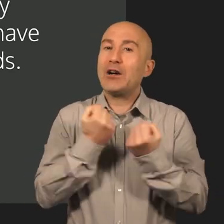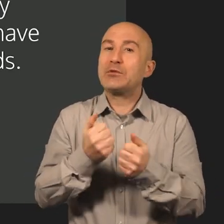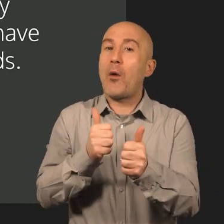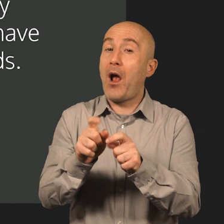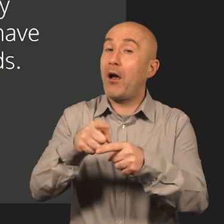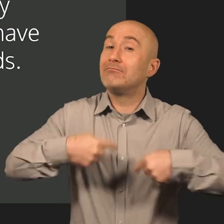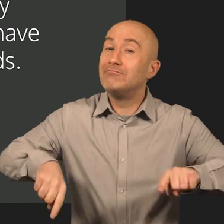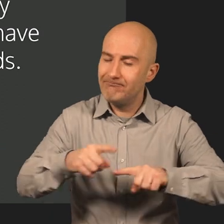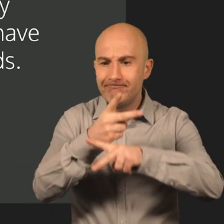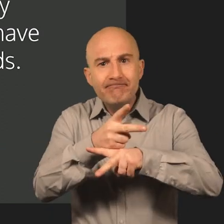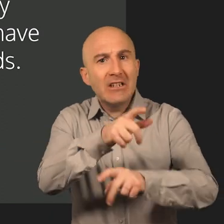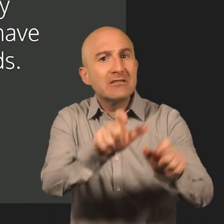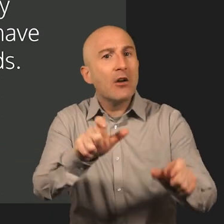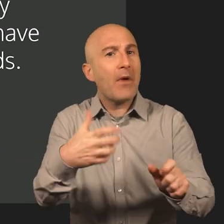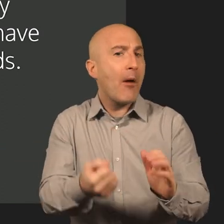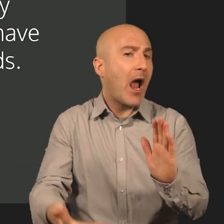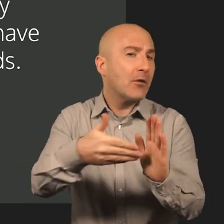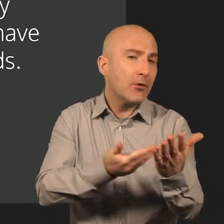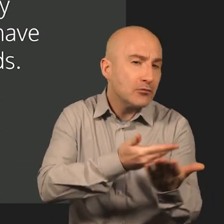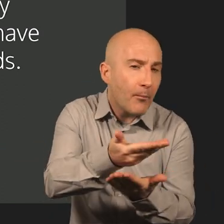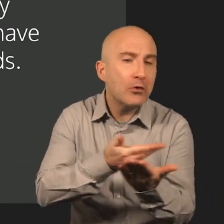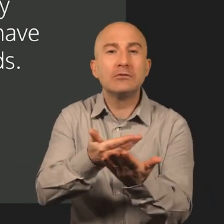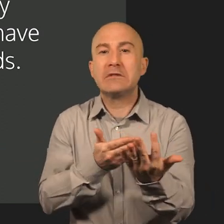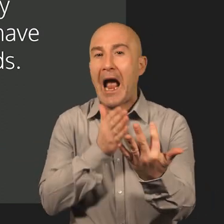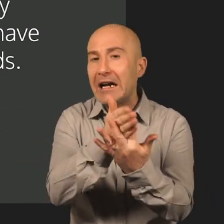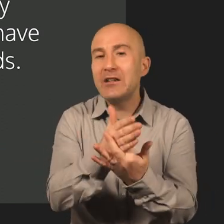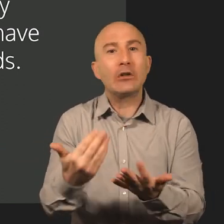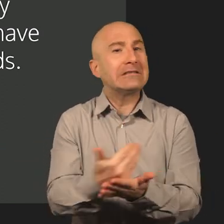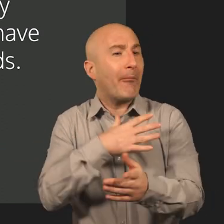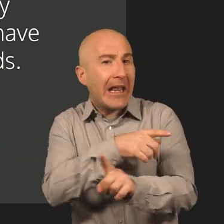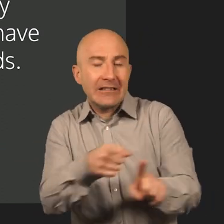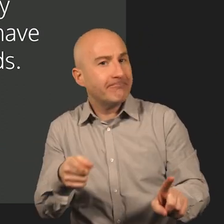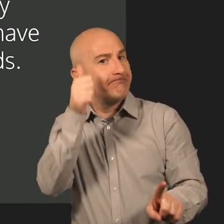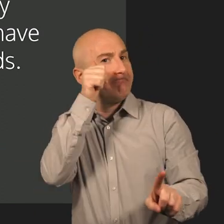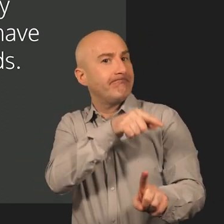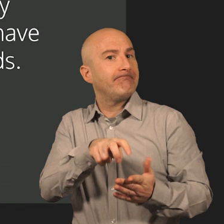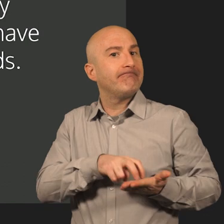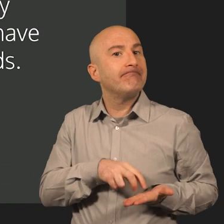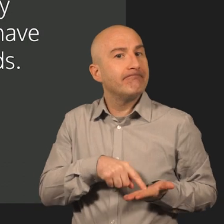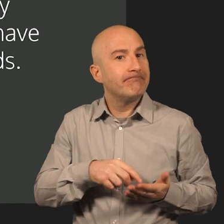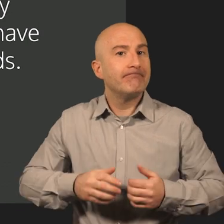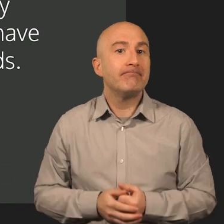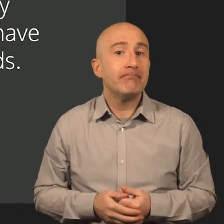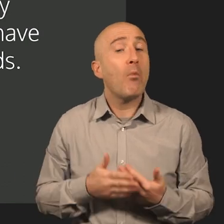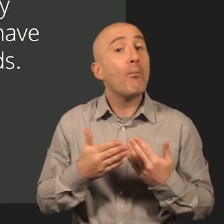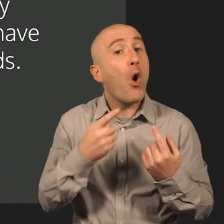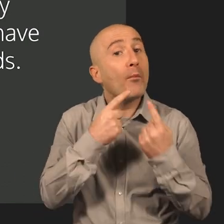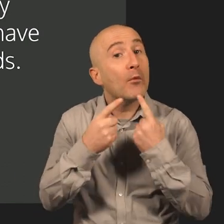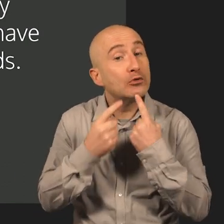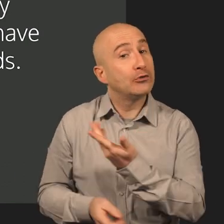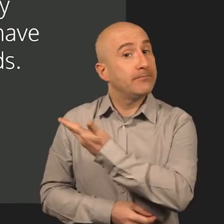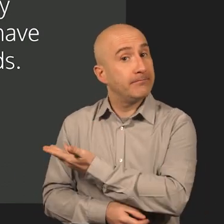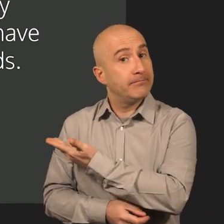energy companies like us look after customers who have extra communication, access or safety needs. For